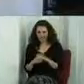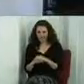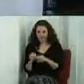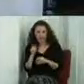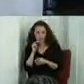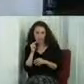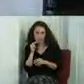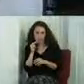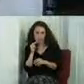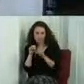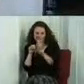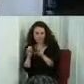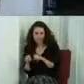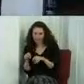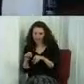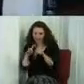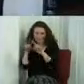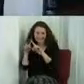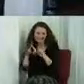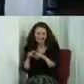Love Nutrisystem.